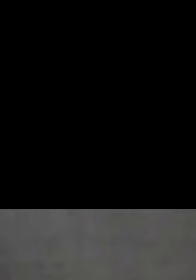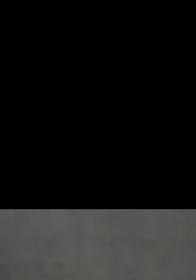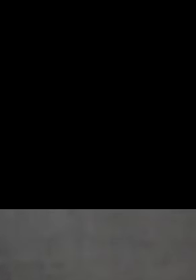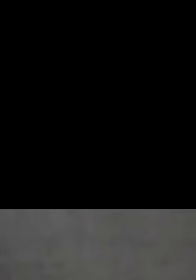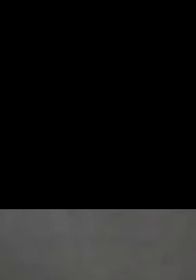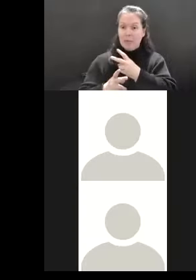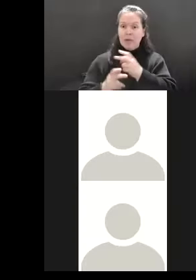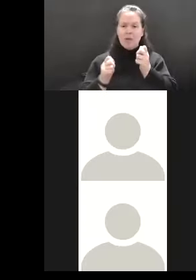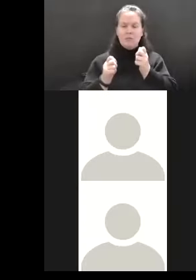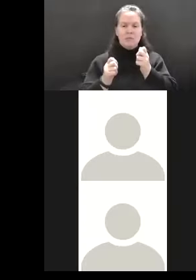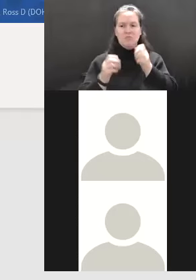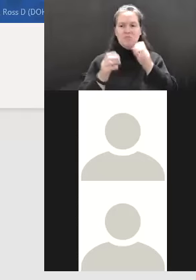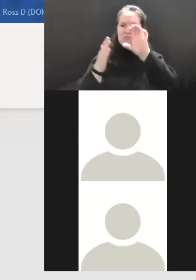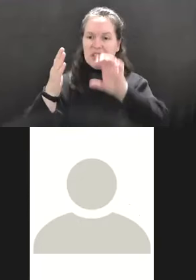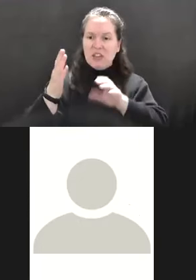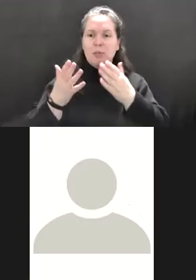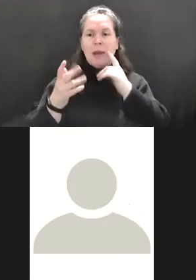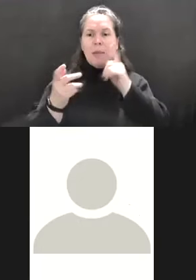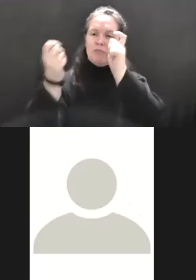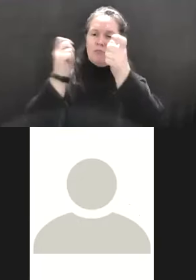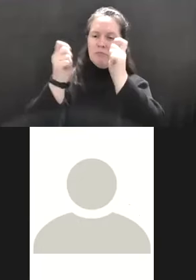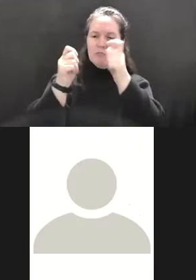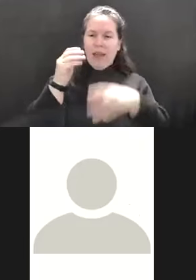section. Maybe we need to add a section.